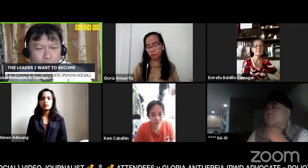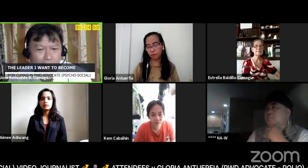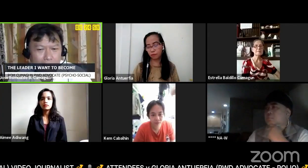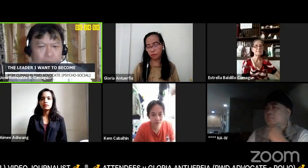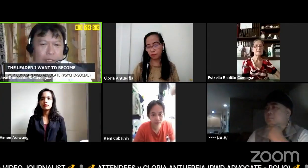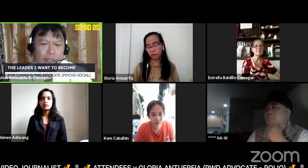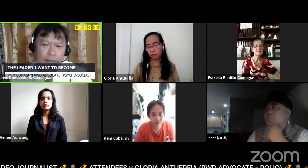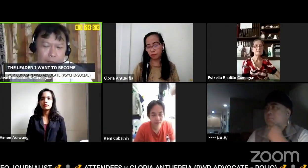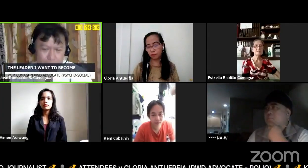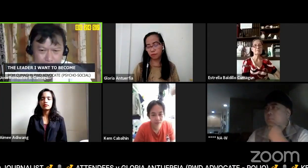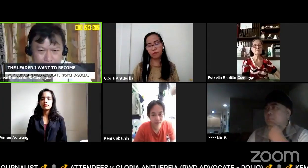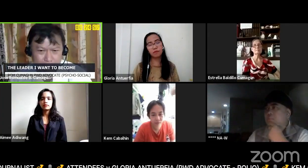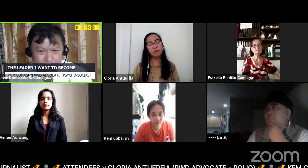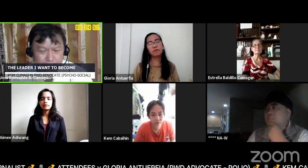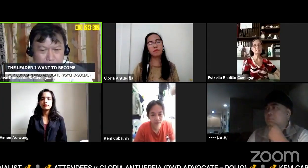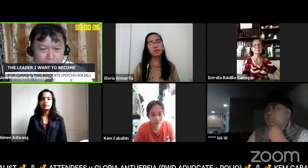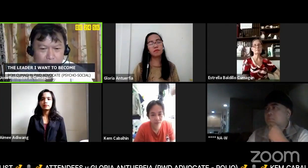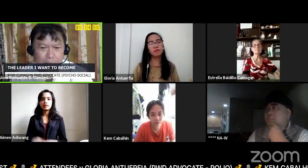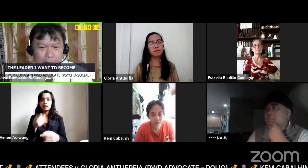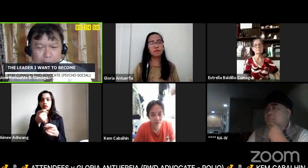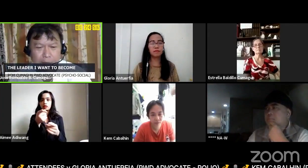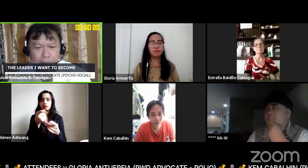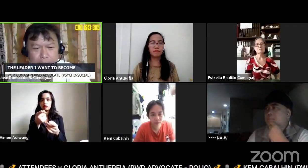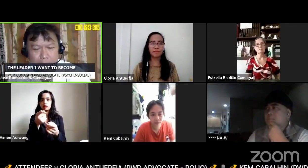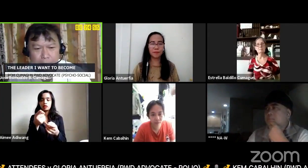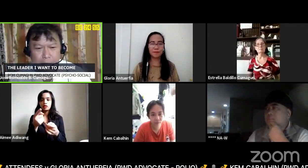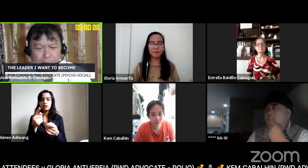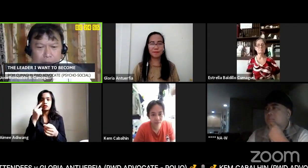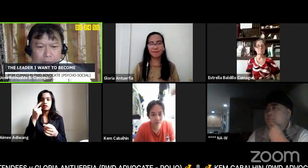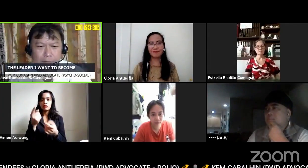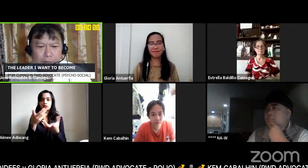Kim, would you like to ask me something?